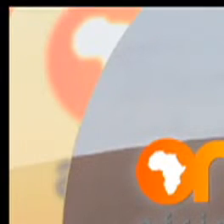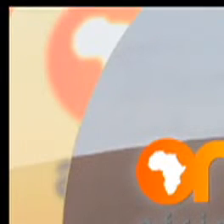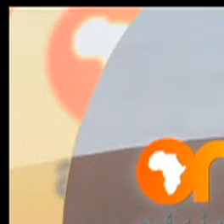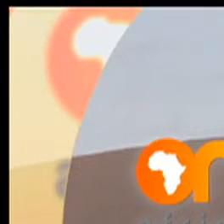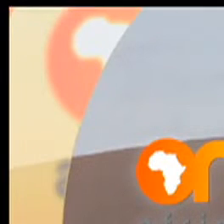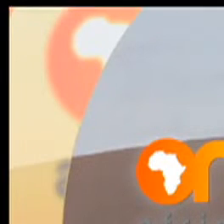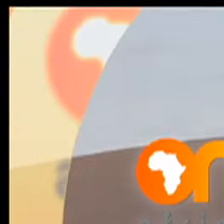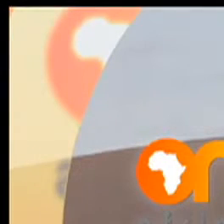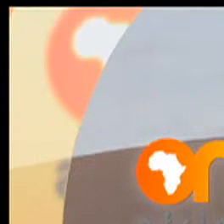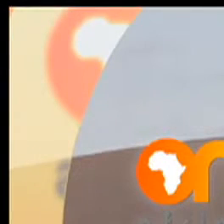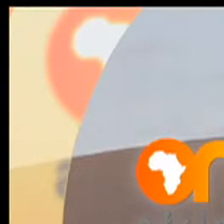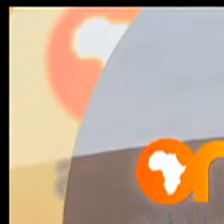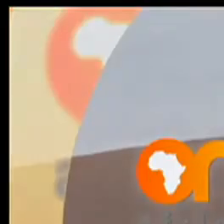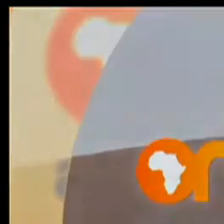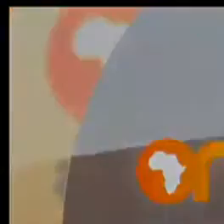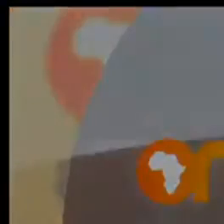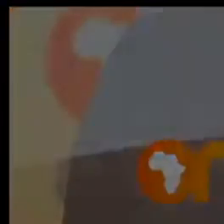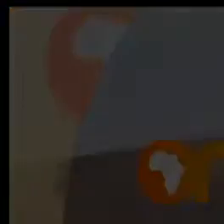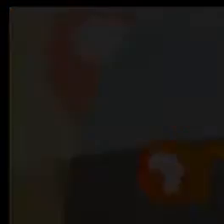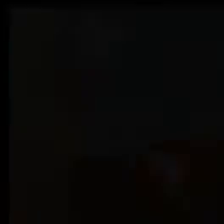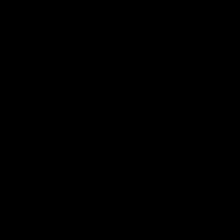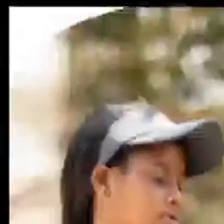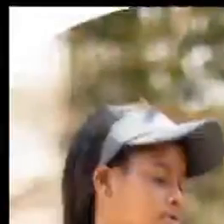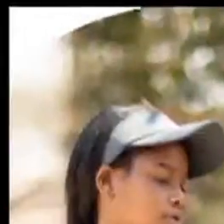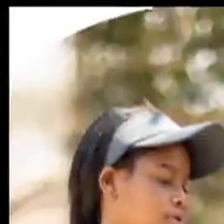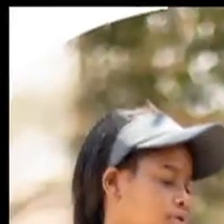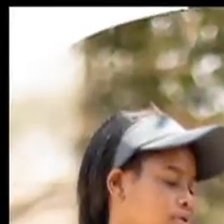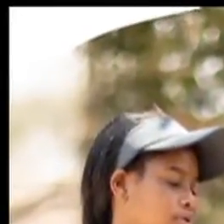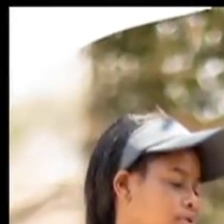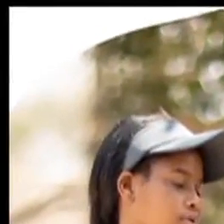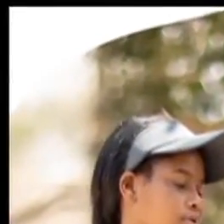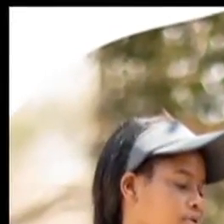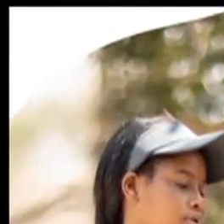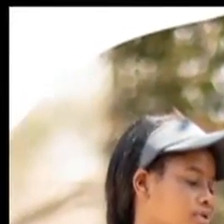have sex and so forth. So we had lots of what we call friends.